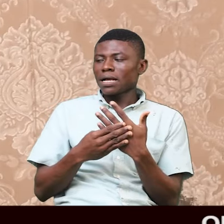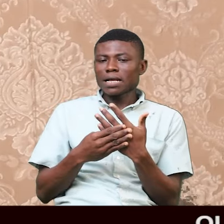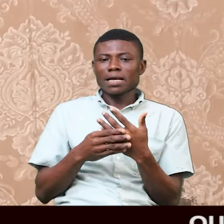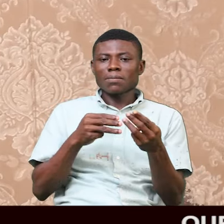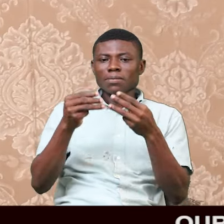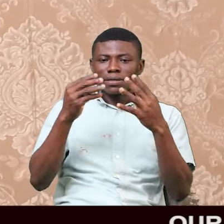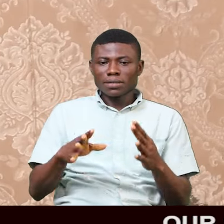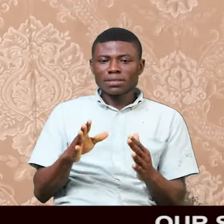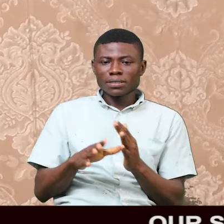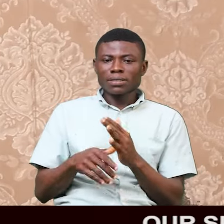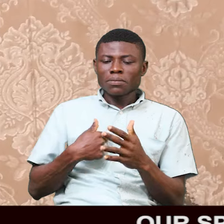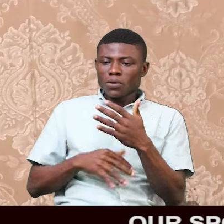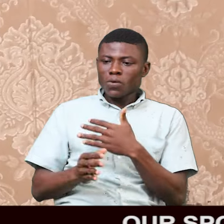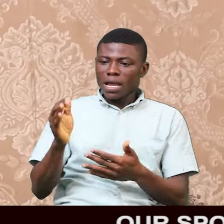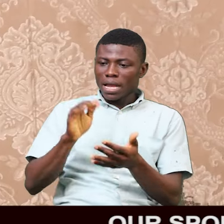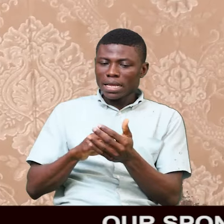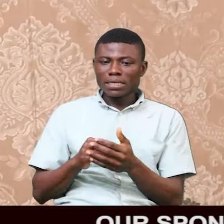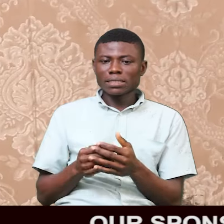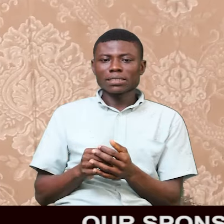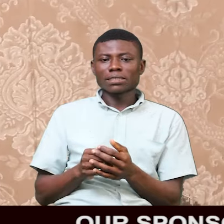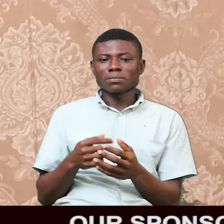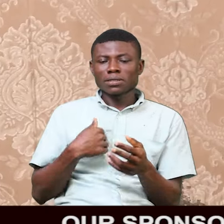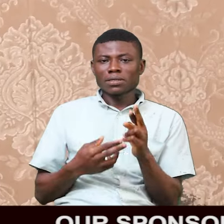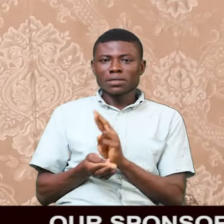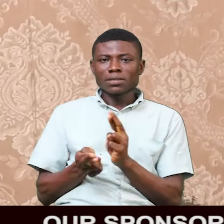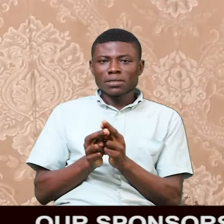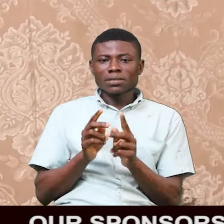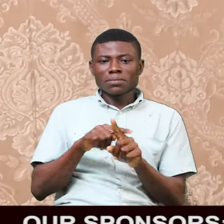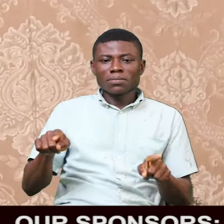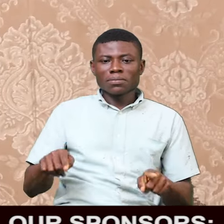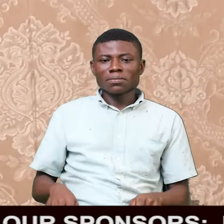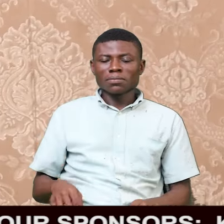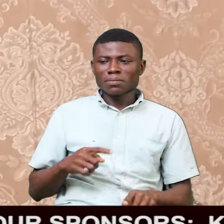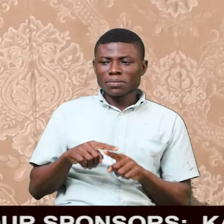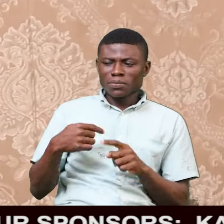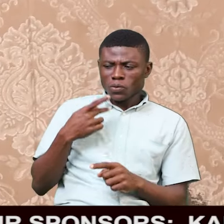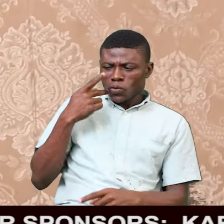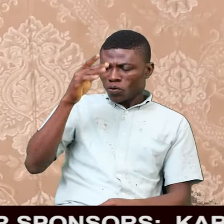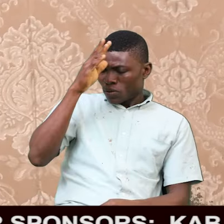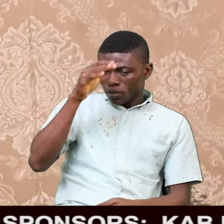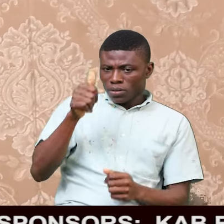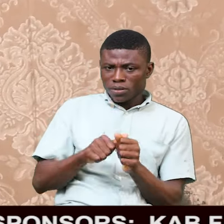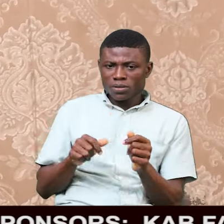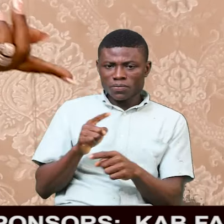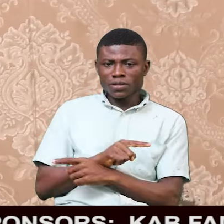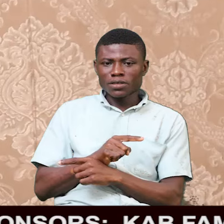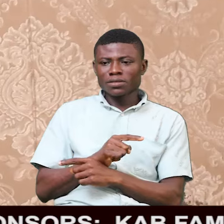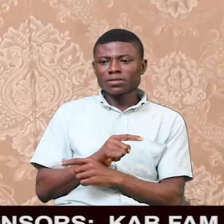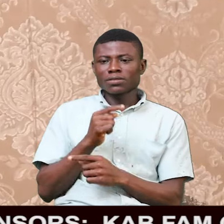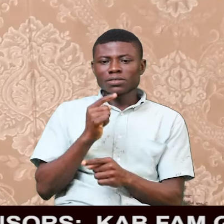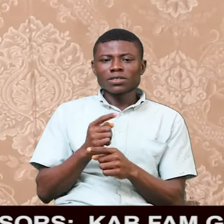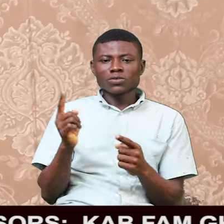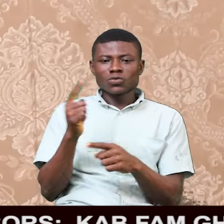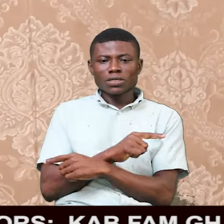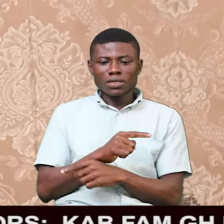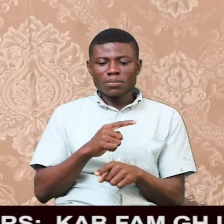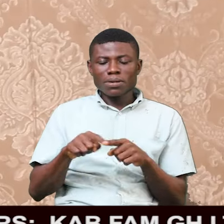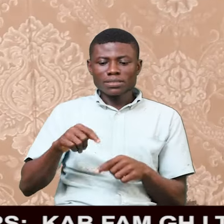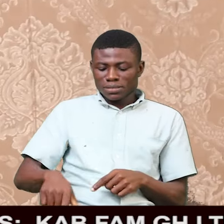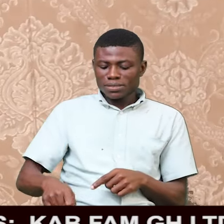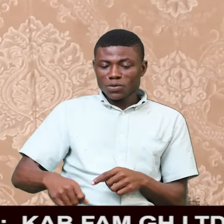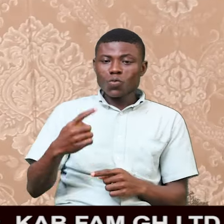jai my be born again na papa yi mi hu na de bia nye shirt wear na shirt we trouser ndi e ba